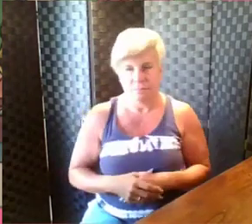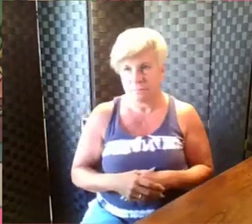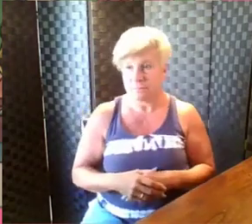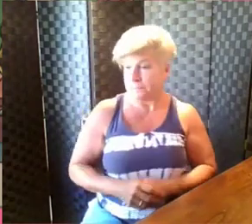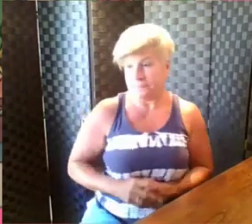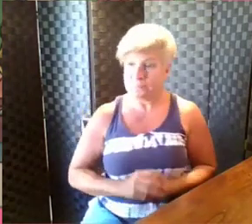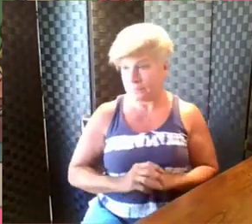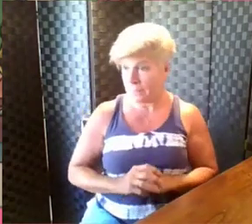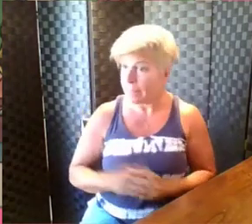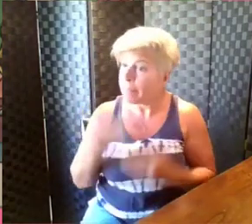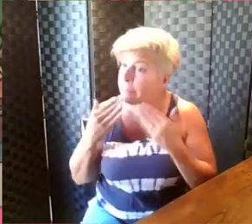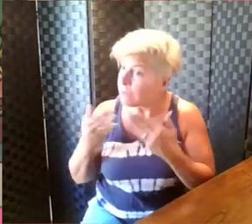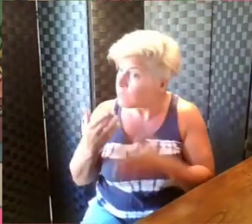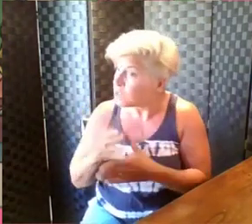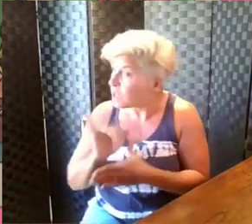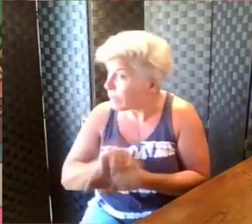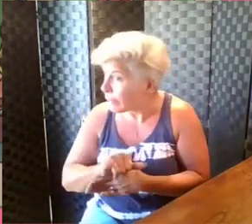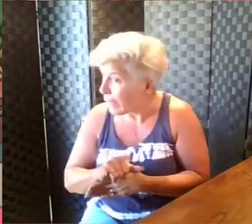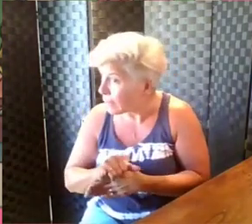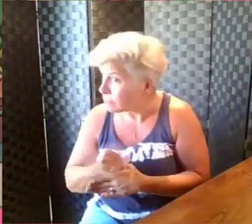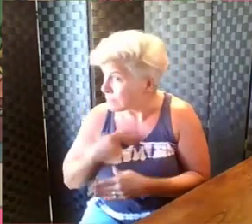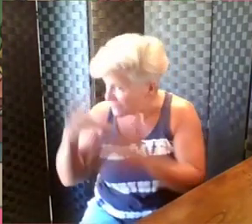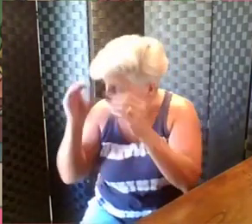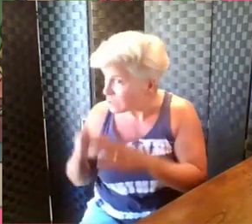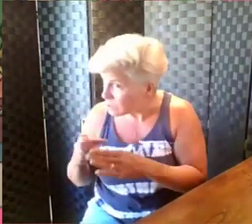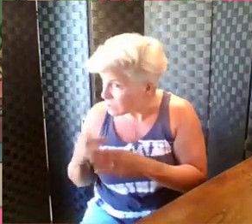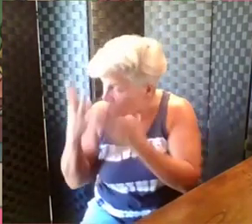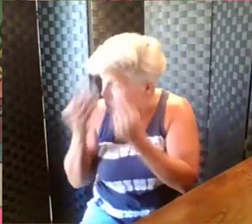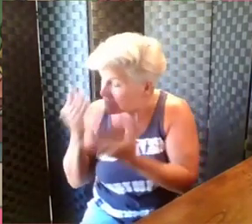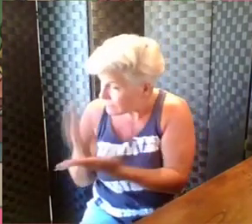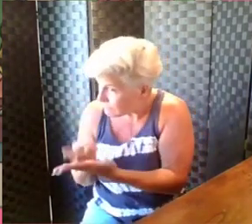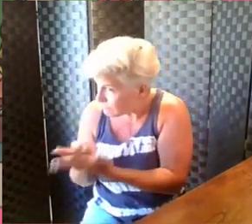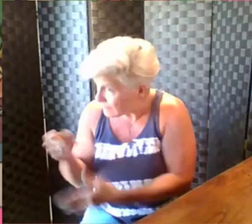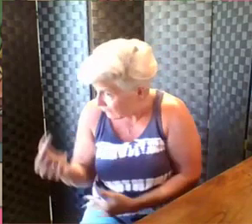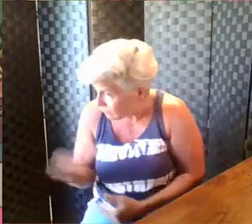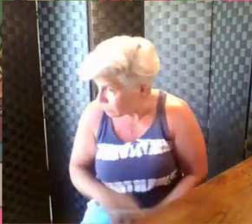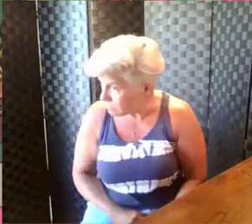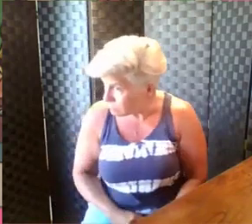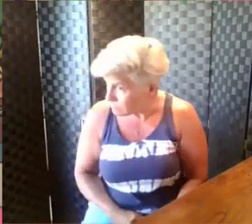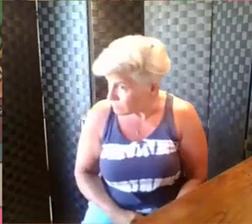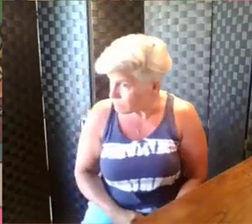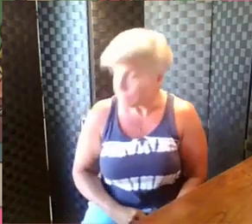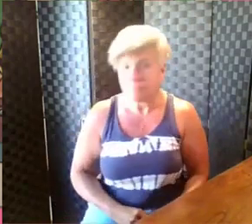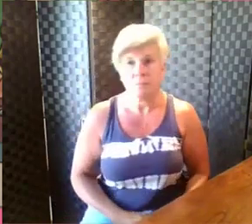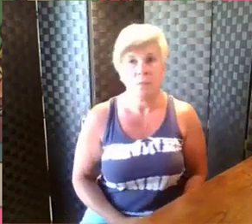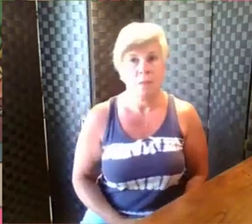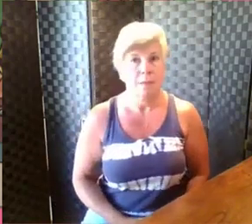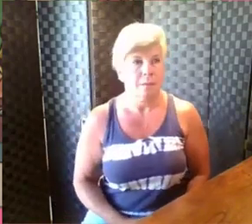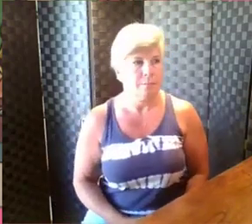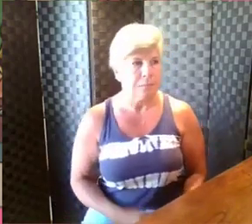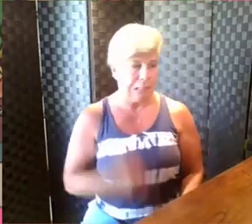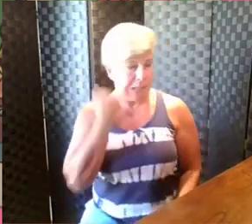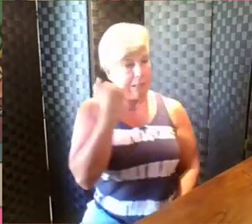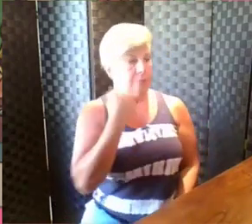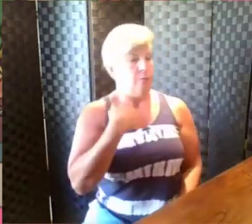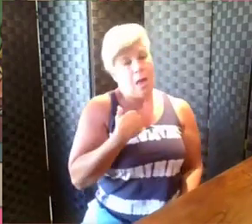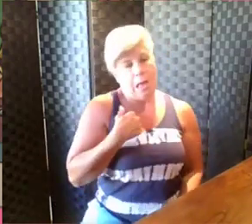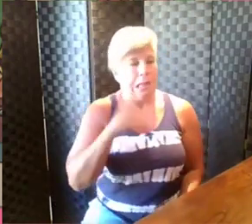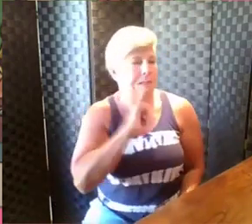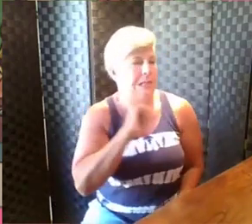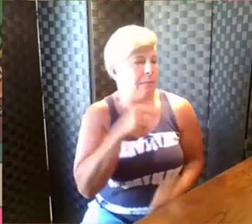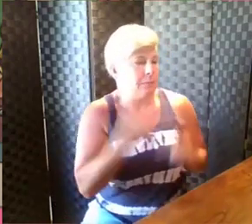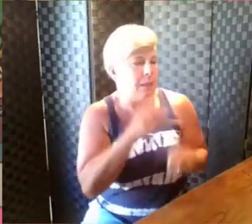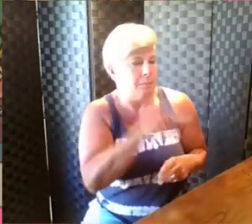that with us, Victoria, said Miss Chudd. Now put your head down. If I had a name like